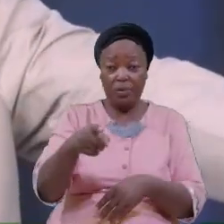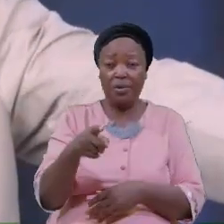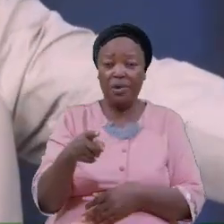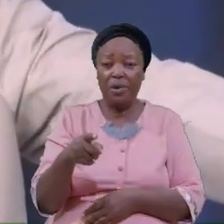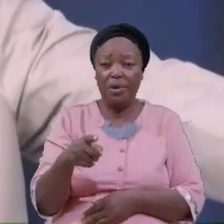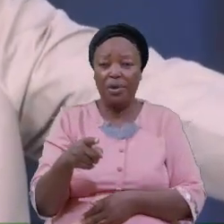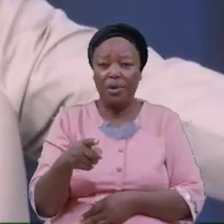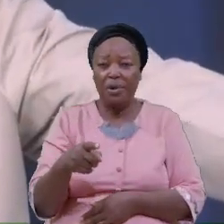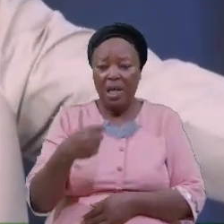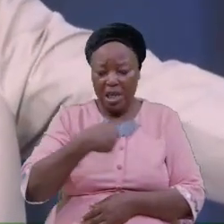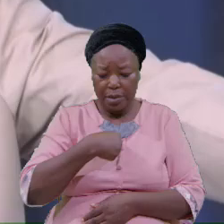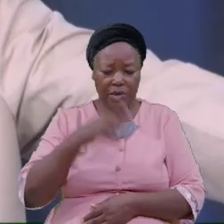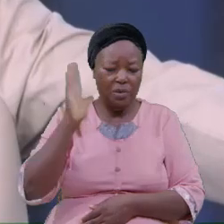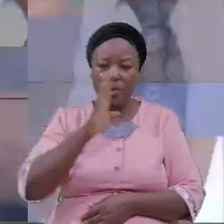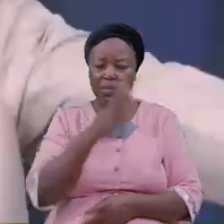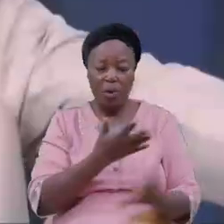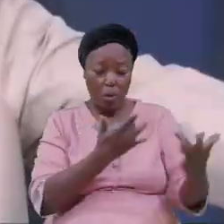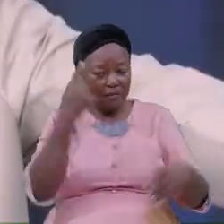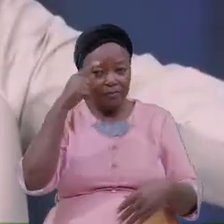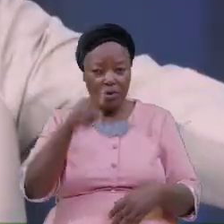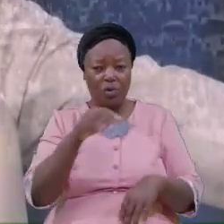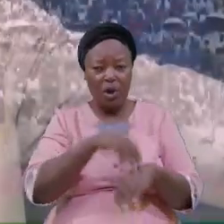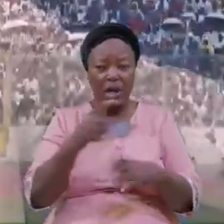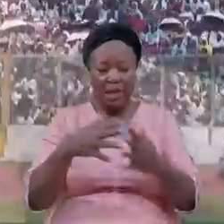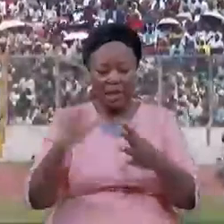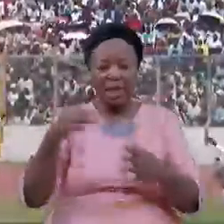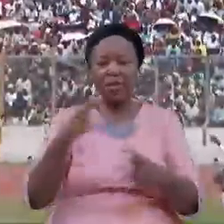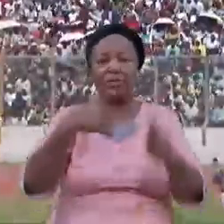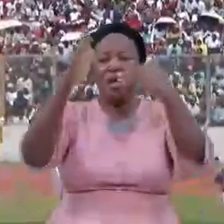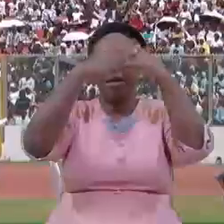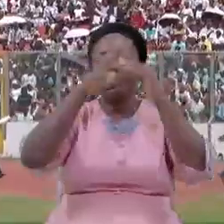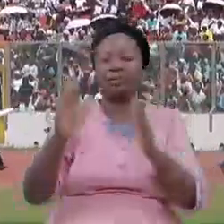I'll be waiting for you at the gate of heaven.